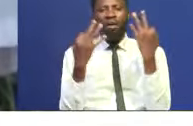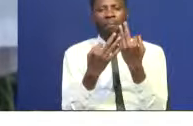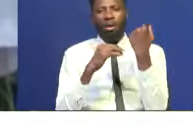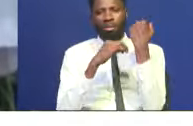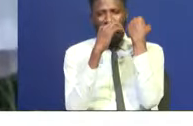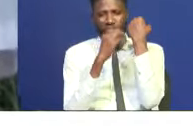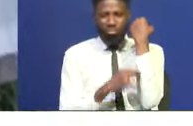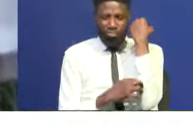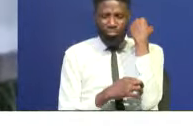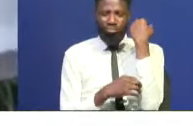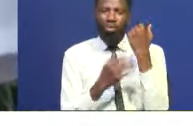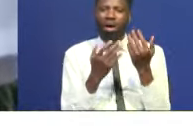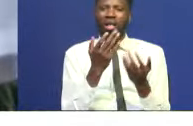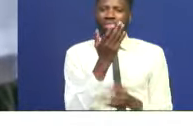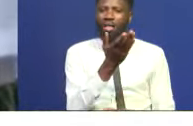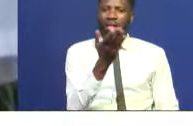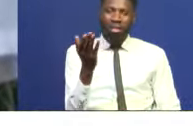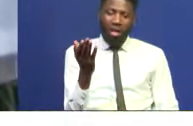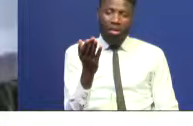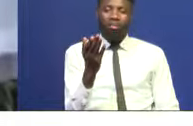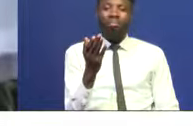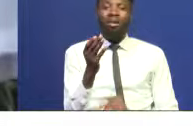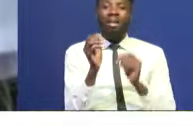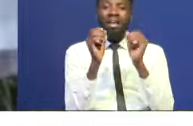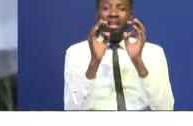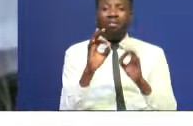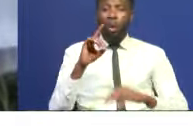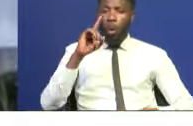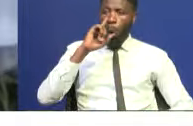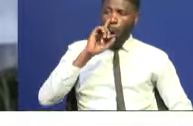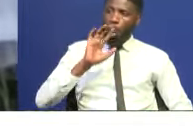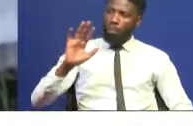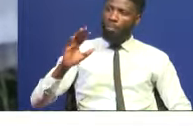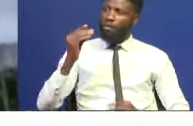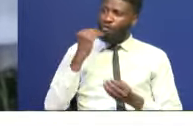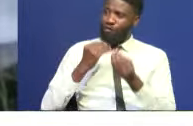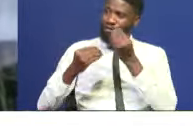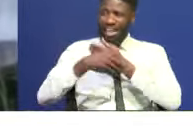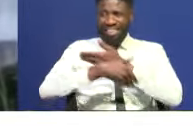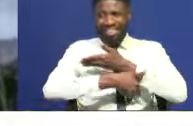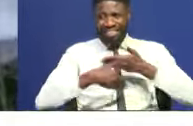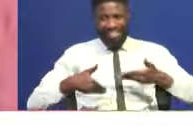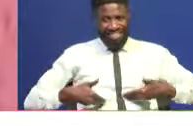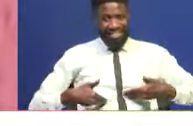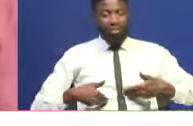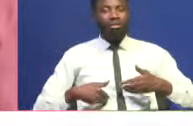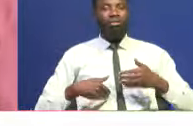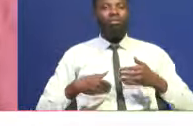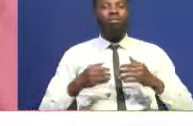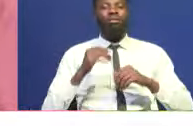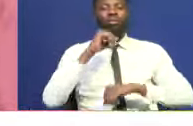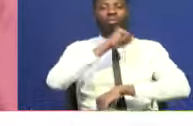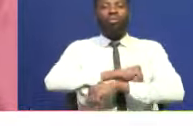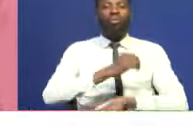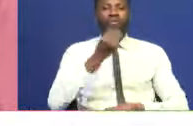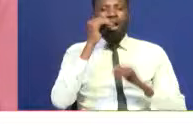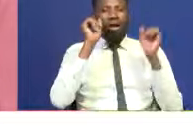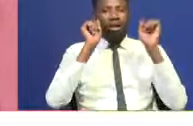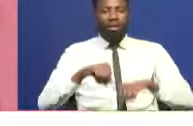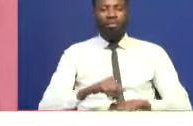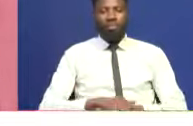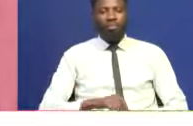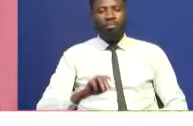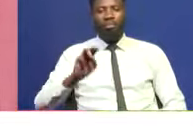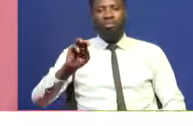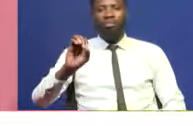low background, pia wanaweza kama wamemiss chakula yote tu kwa home, they can get in school. In Mogotio, over